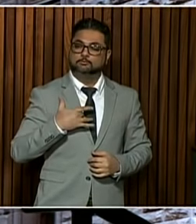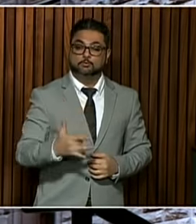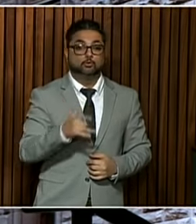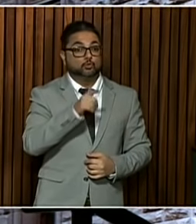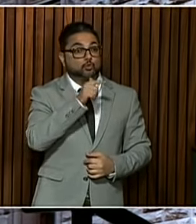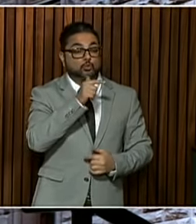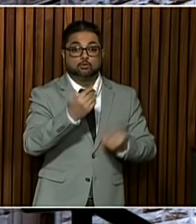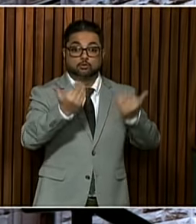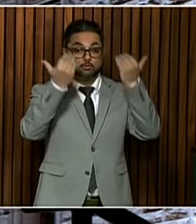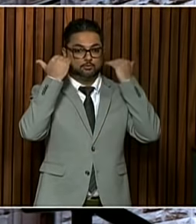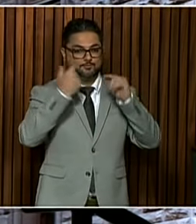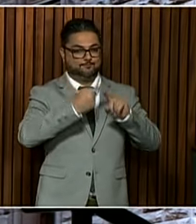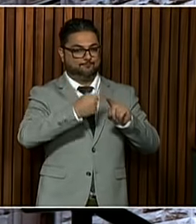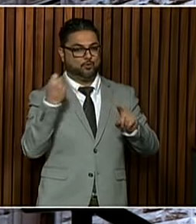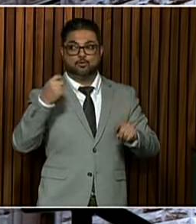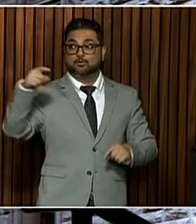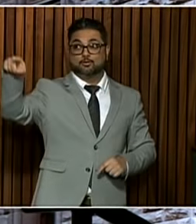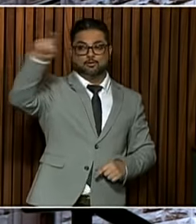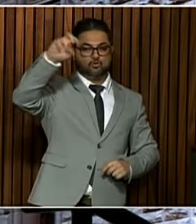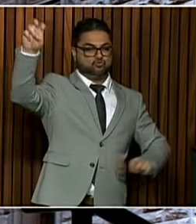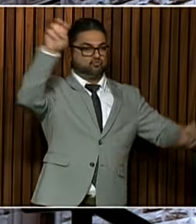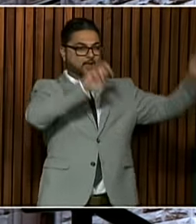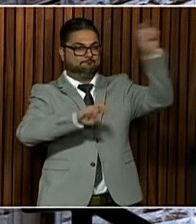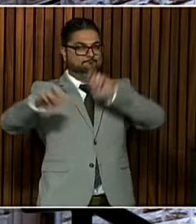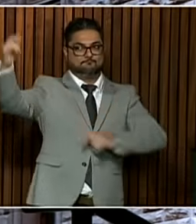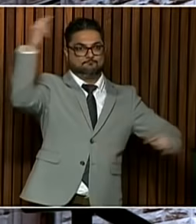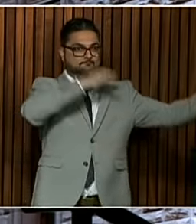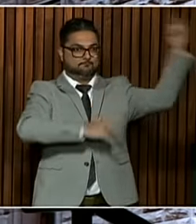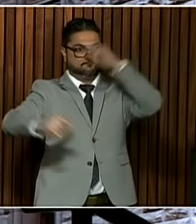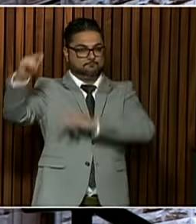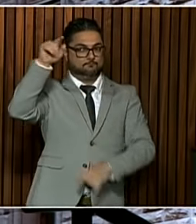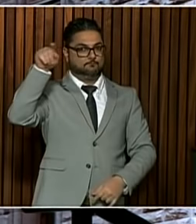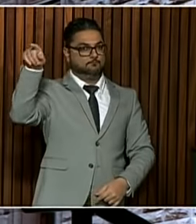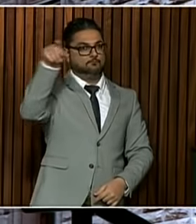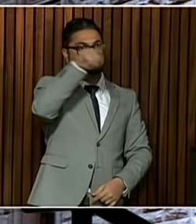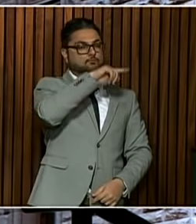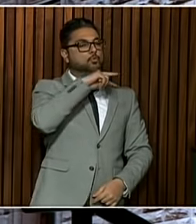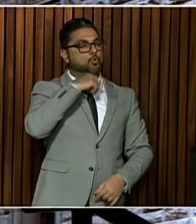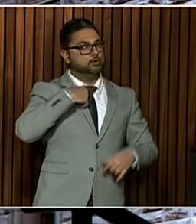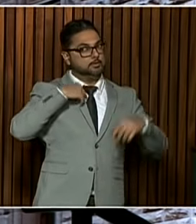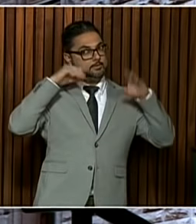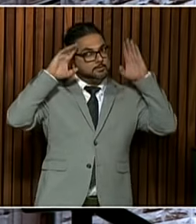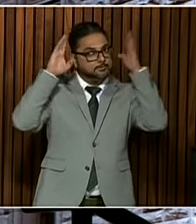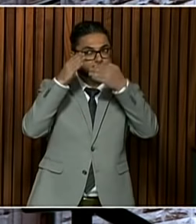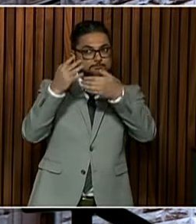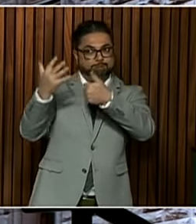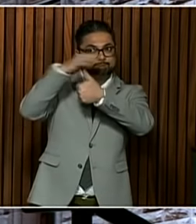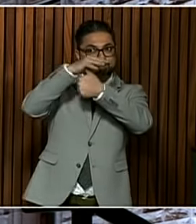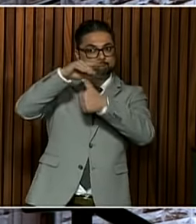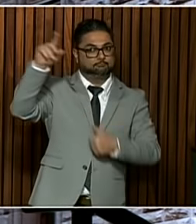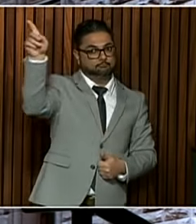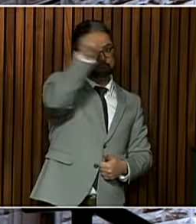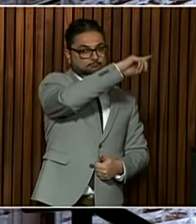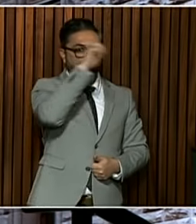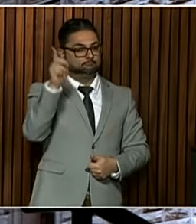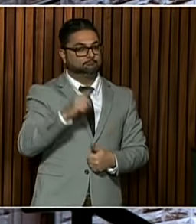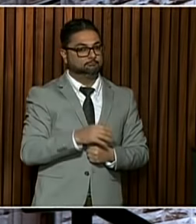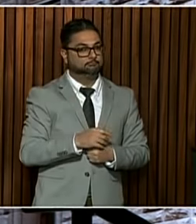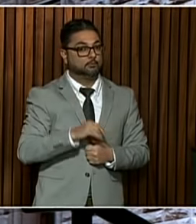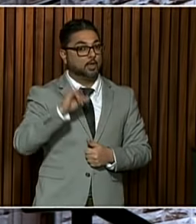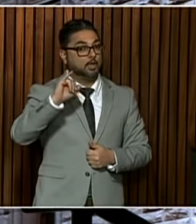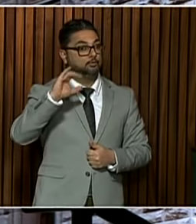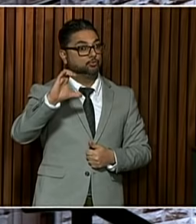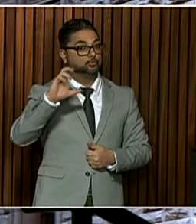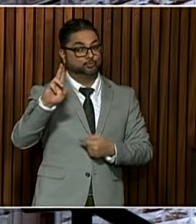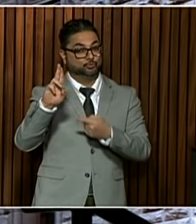returning symptomatic, and of course meeting the needs of testing our inpatients, the ones in intensive care and emergency departments if and when